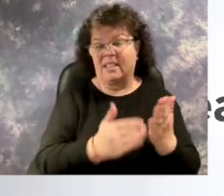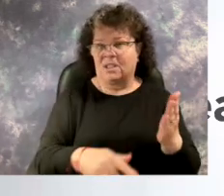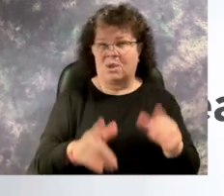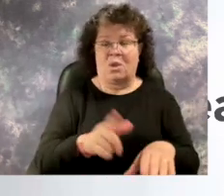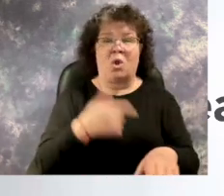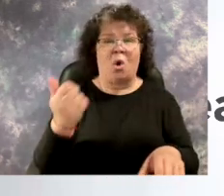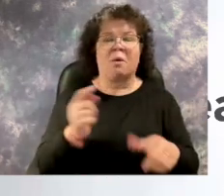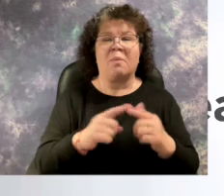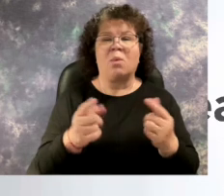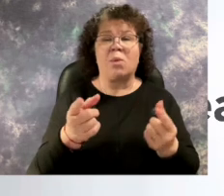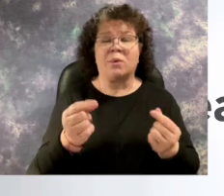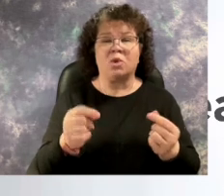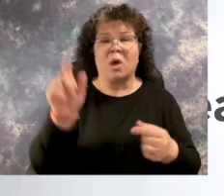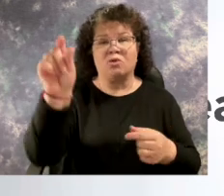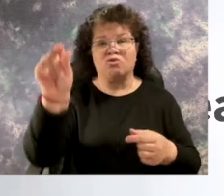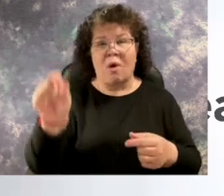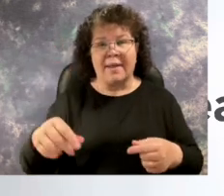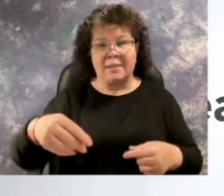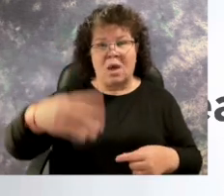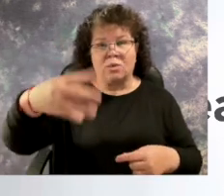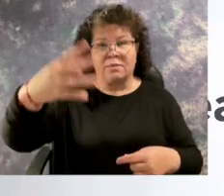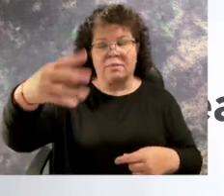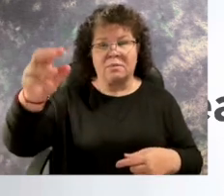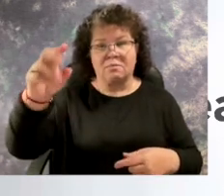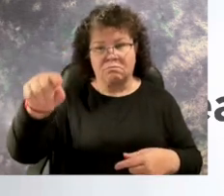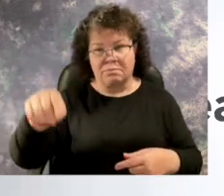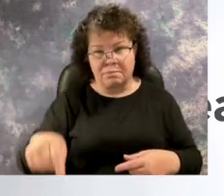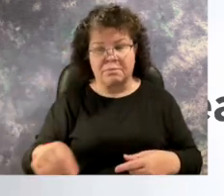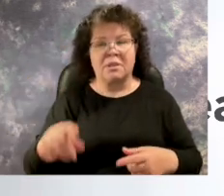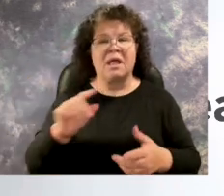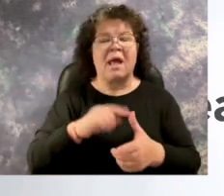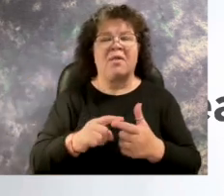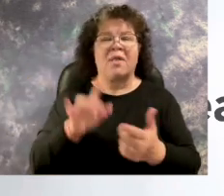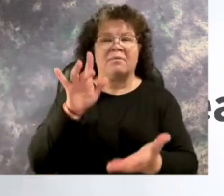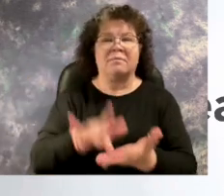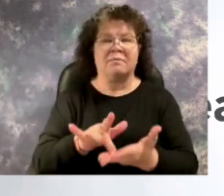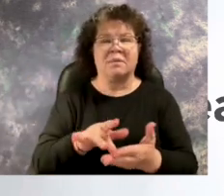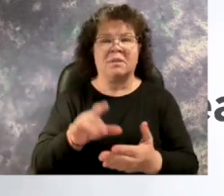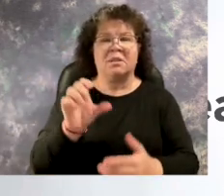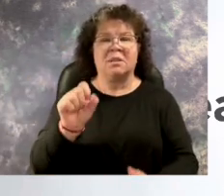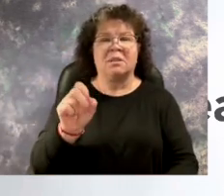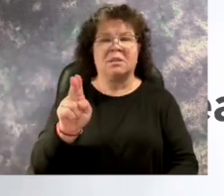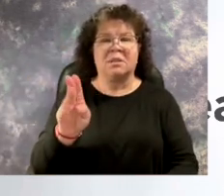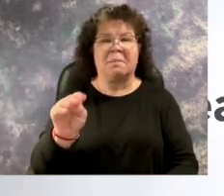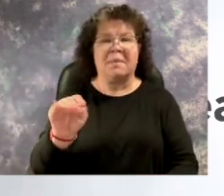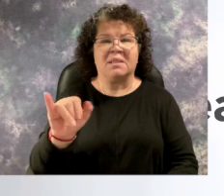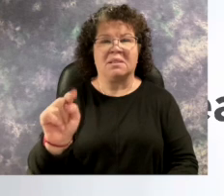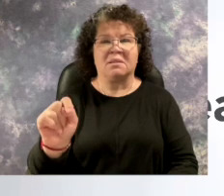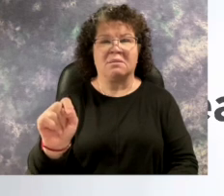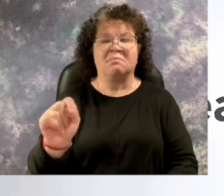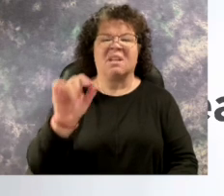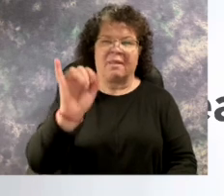the right down to the bottom of the screen and click the Submit button. You should now begin